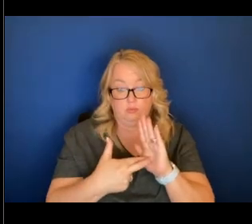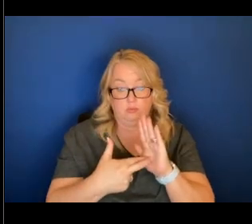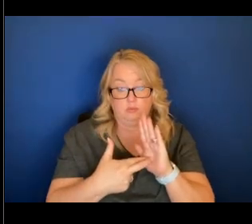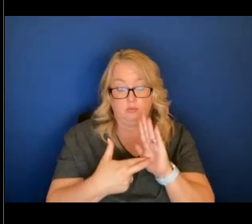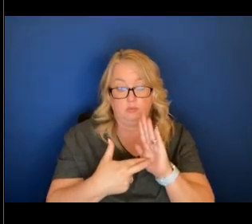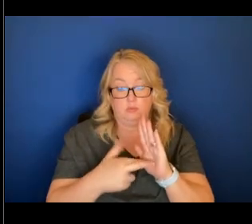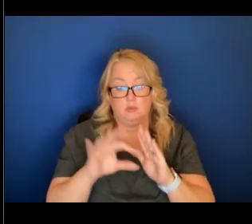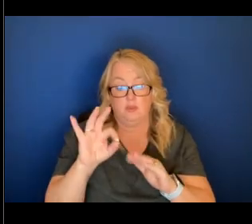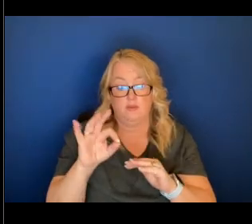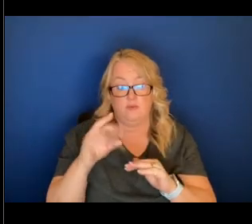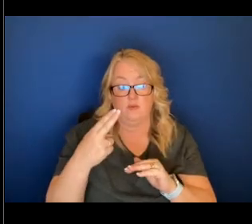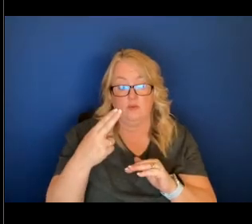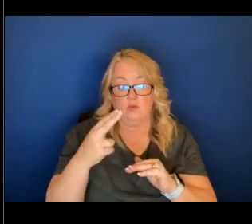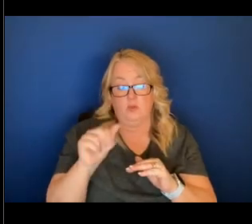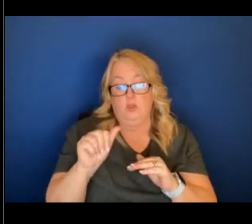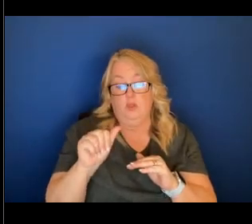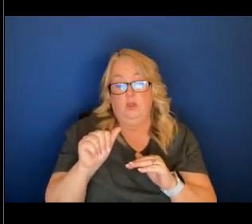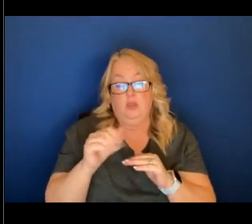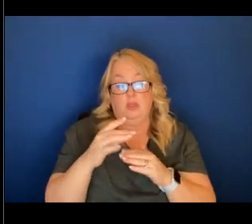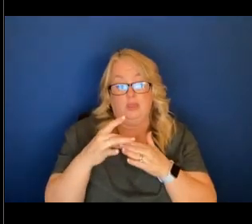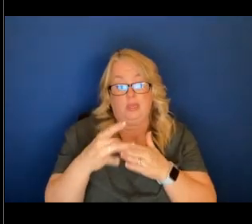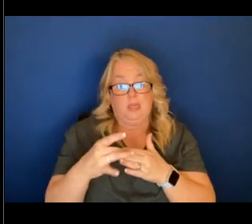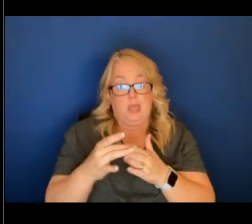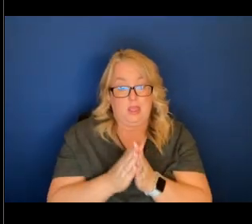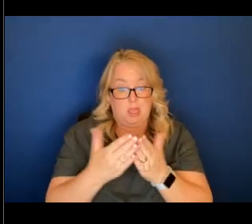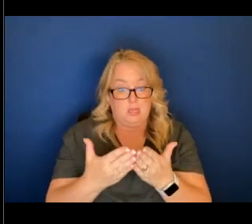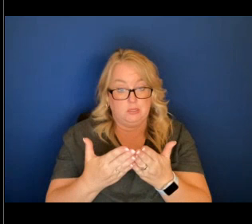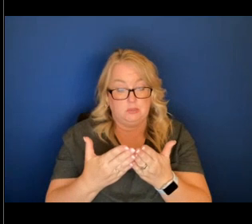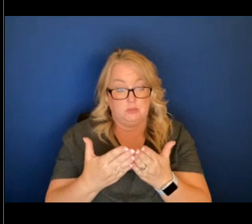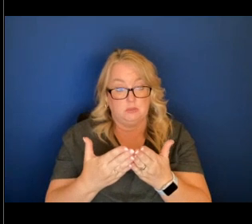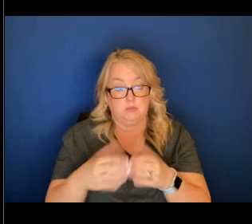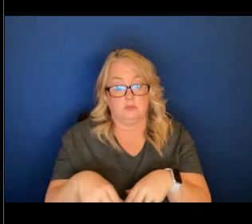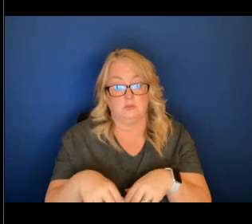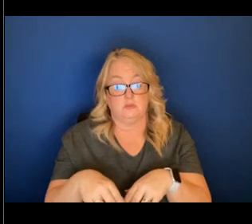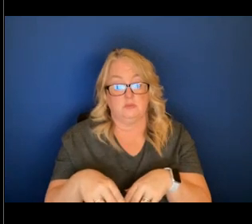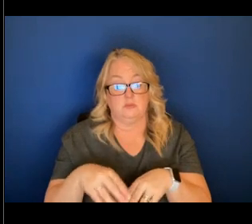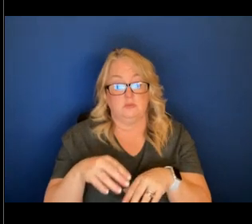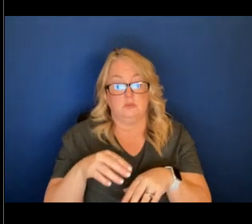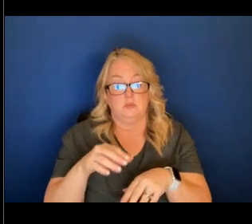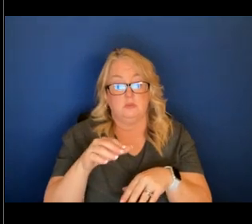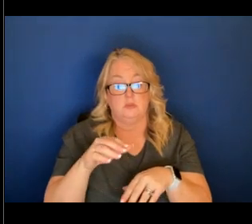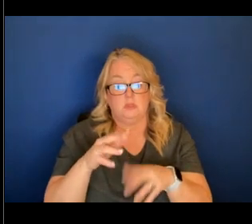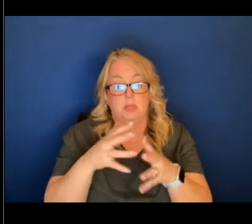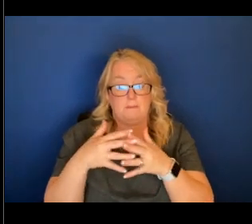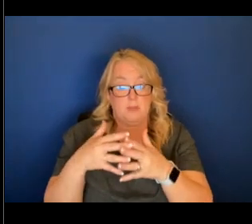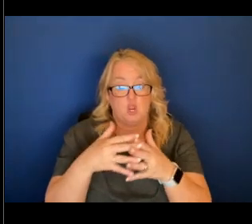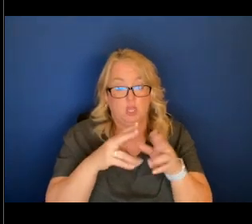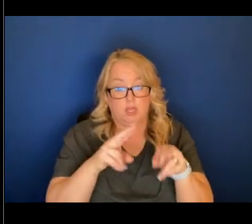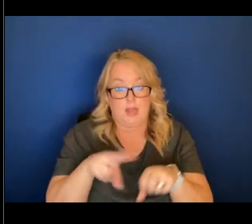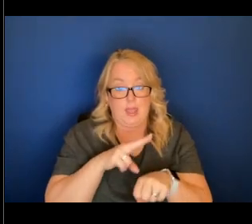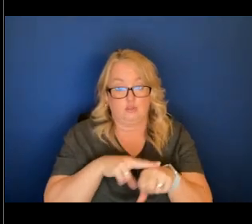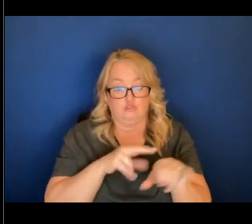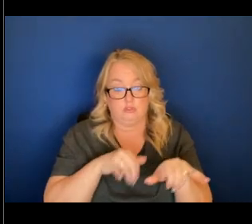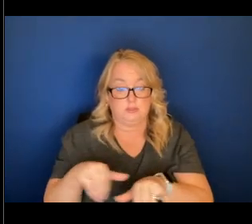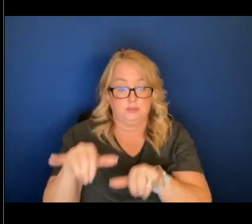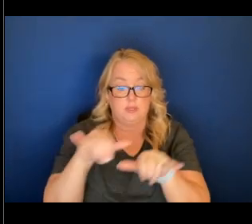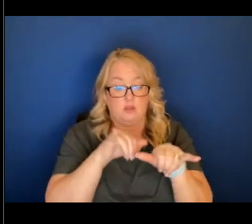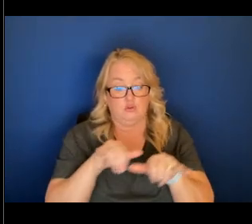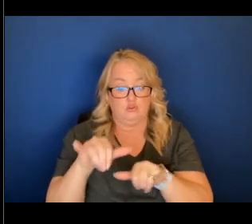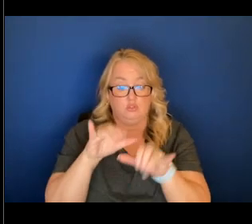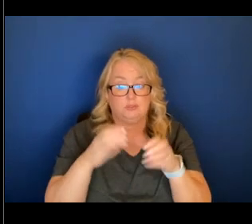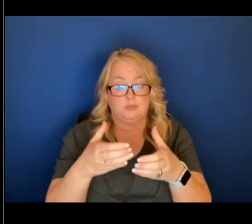Fair Housing Accessibility Guidelines, the American National Standards Institute,